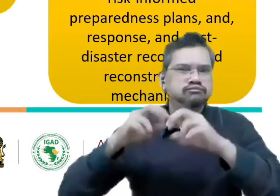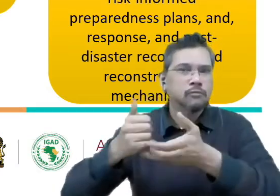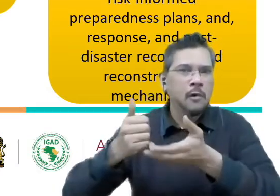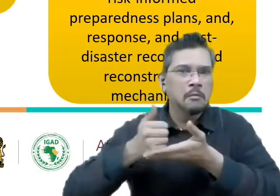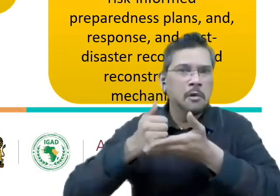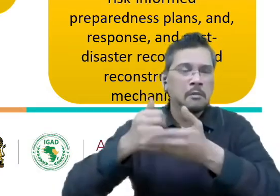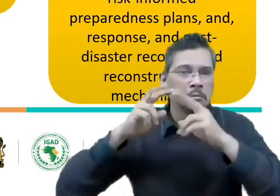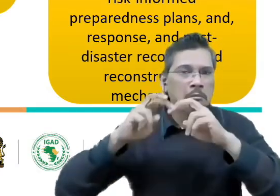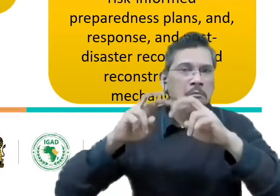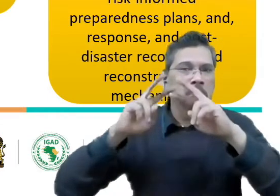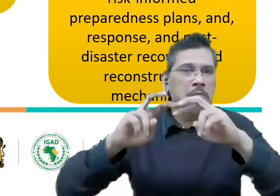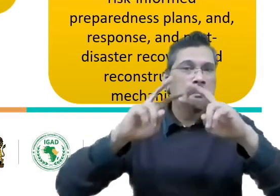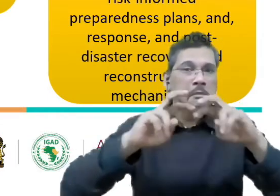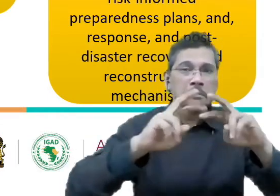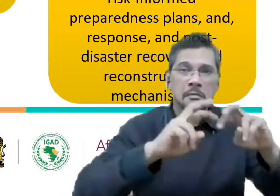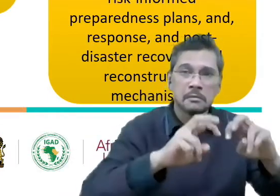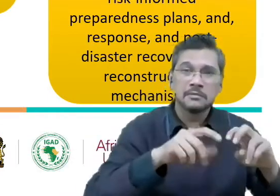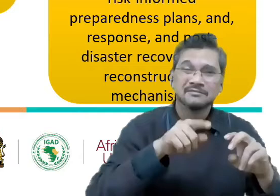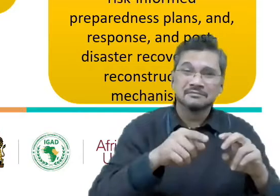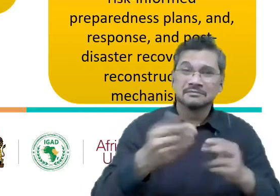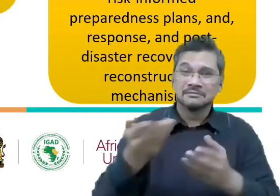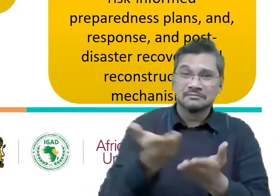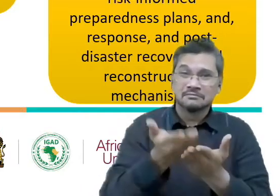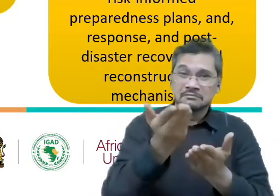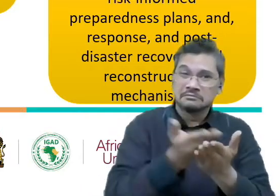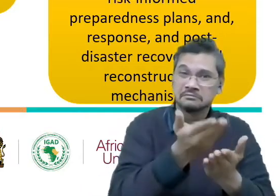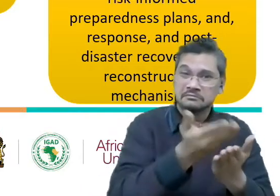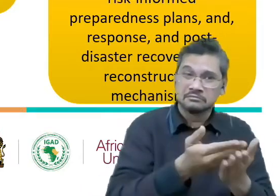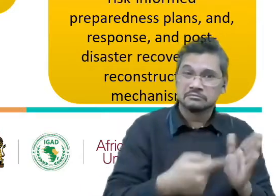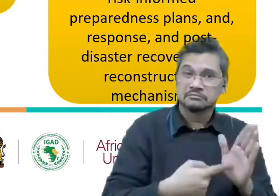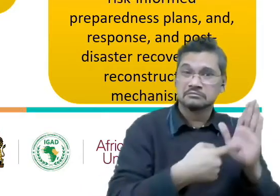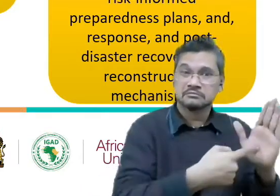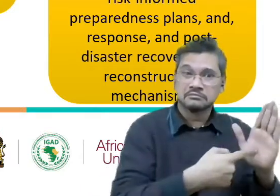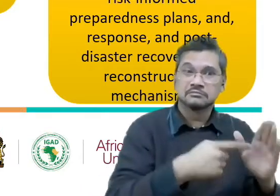to the Africa Working Group several times. So the